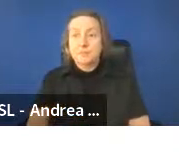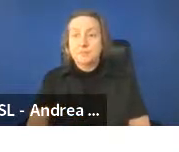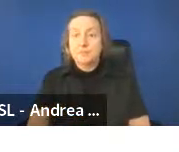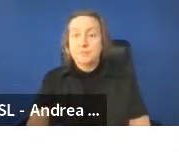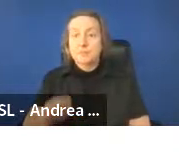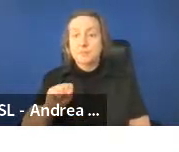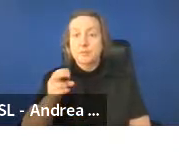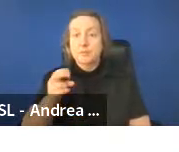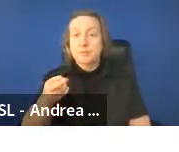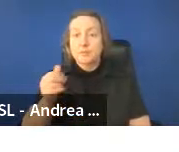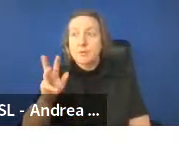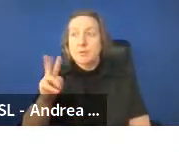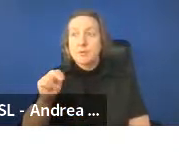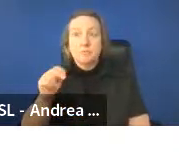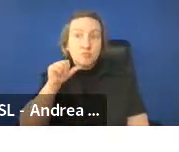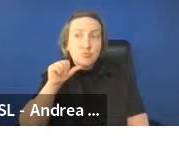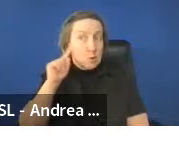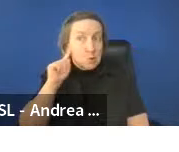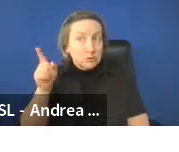Sean, unfortunately, we're not hearing you right now.